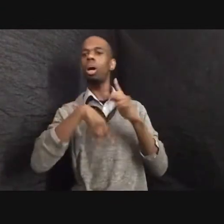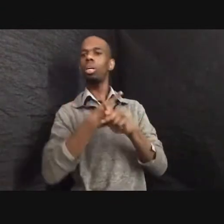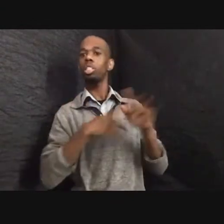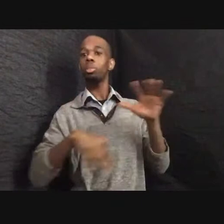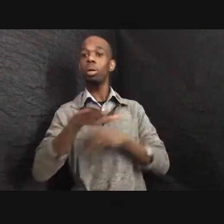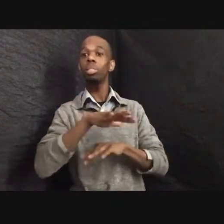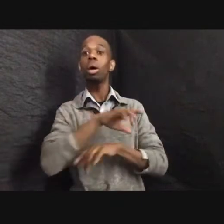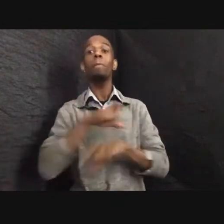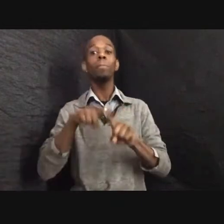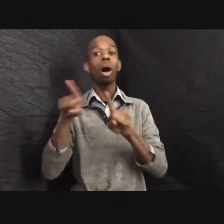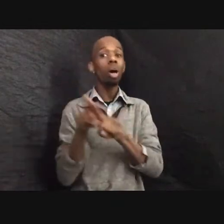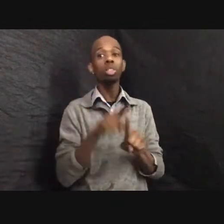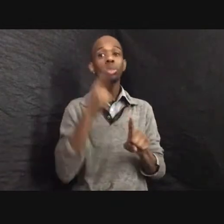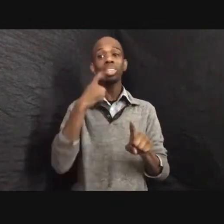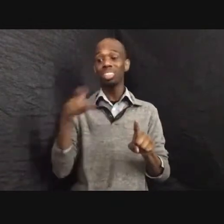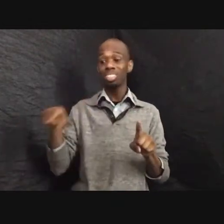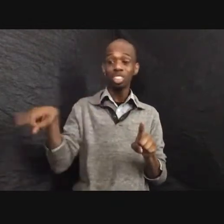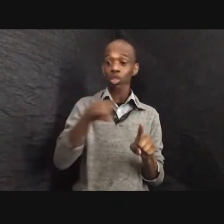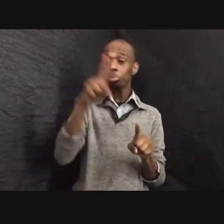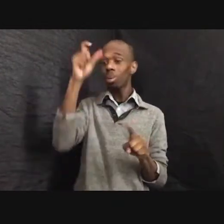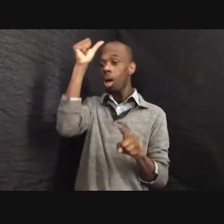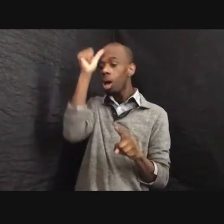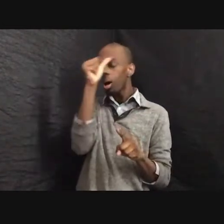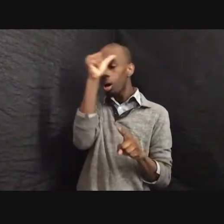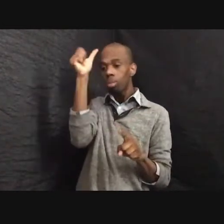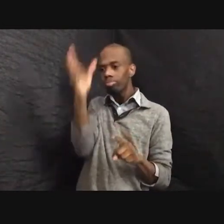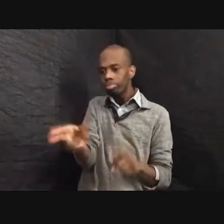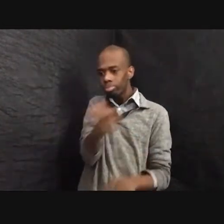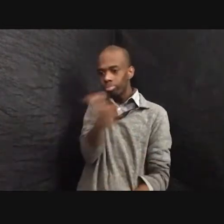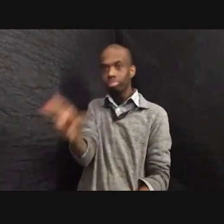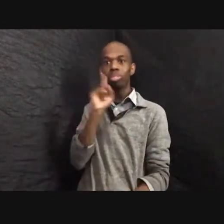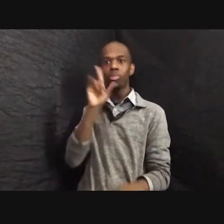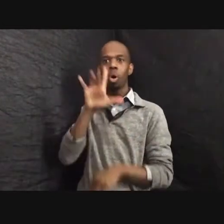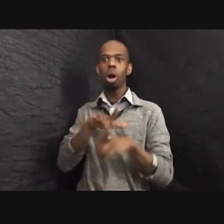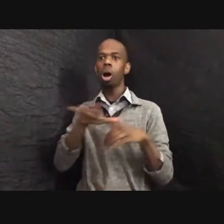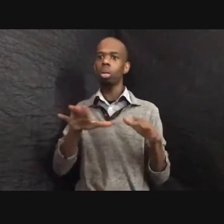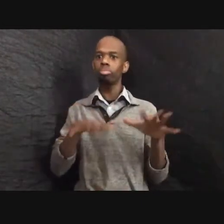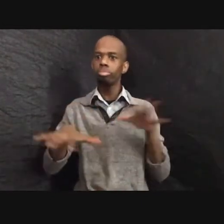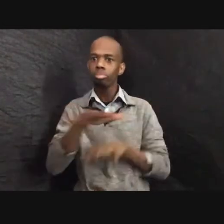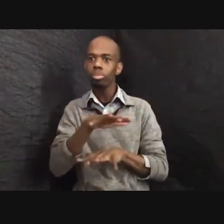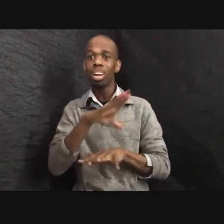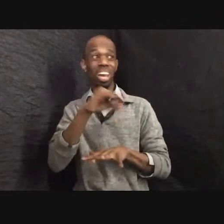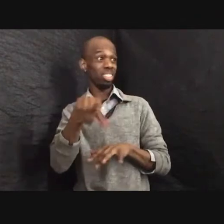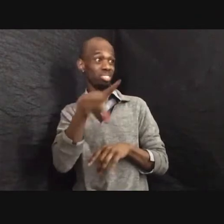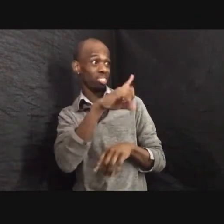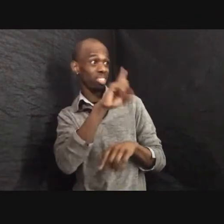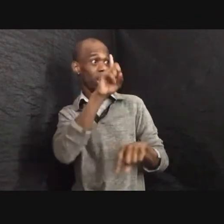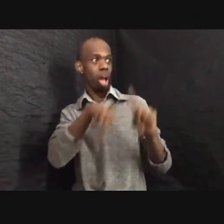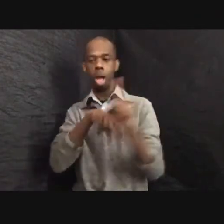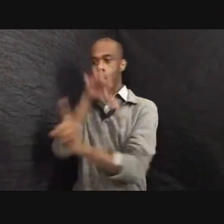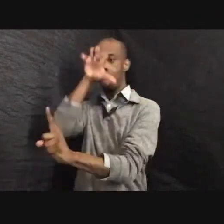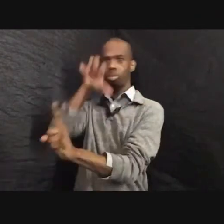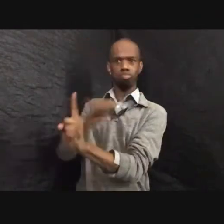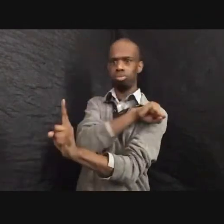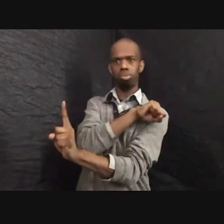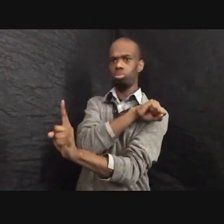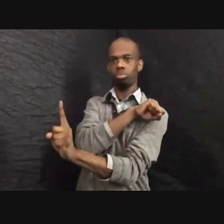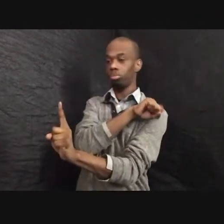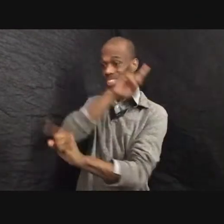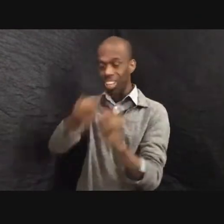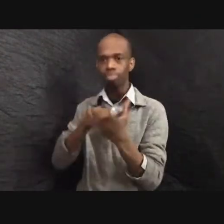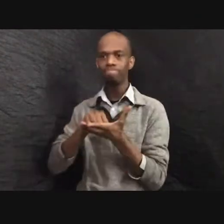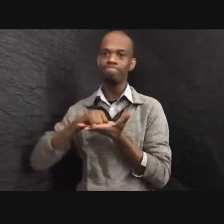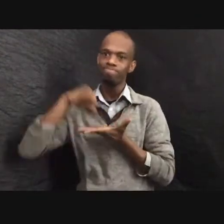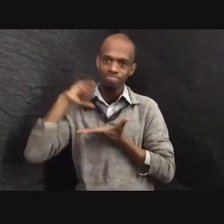to, and nobody can ever take that away from you. And if anybody were to try to shun you for that, then that's a space you don't belong